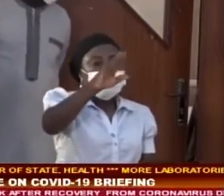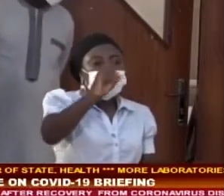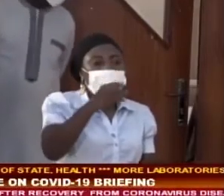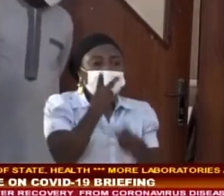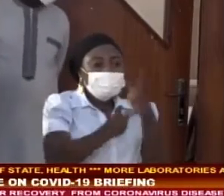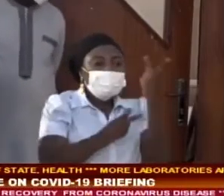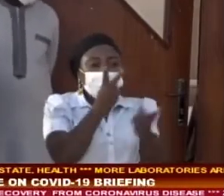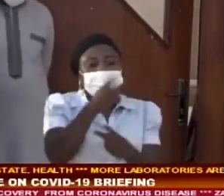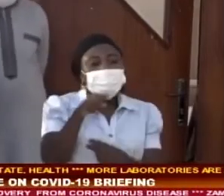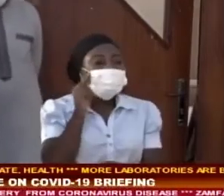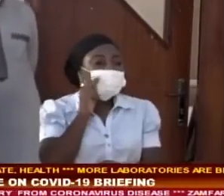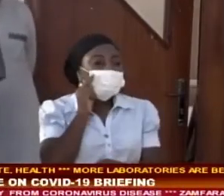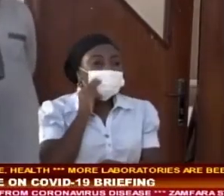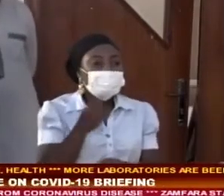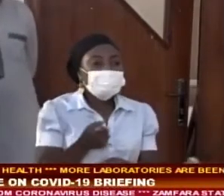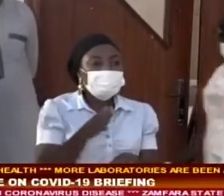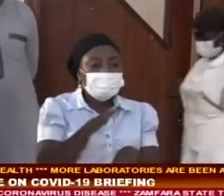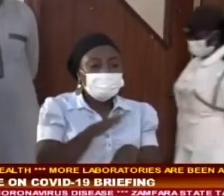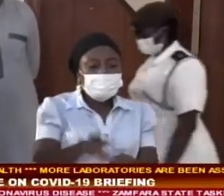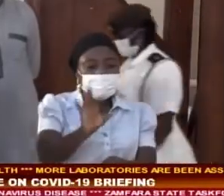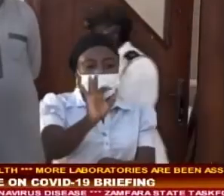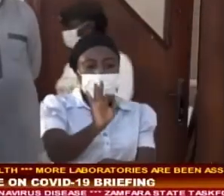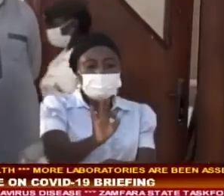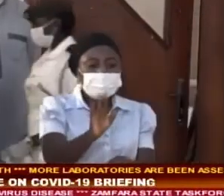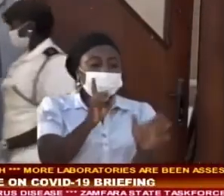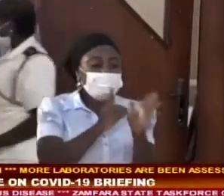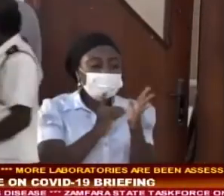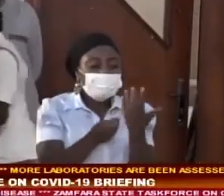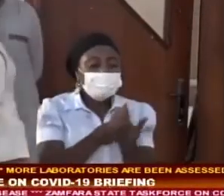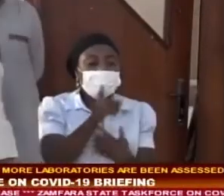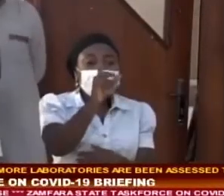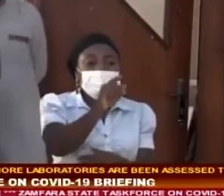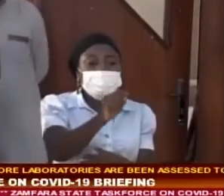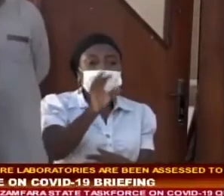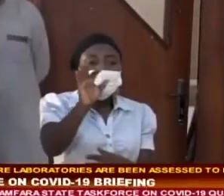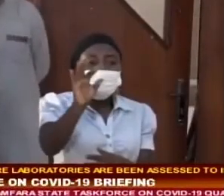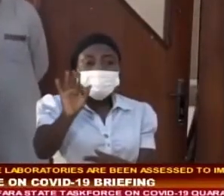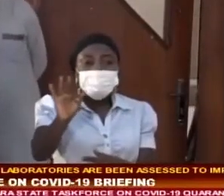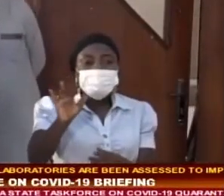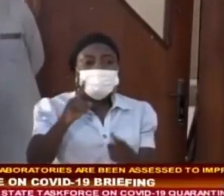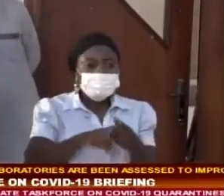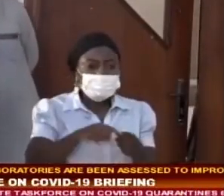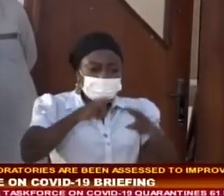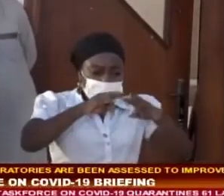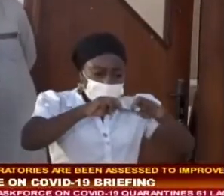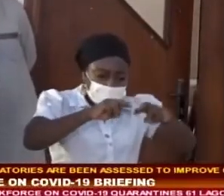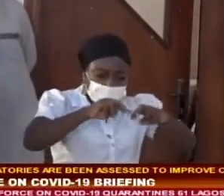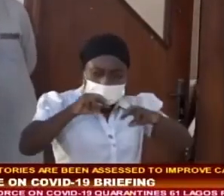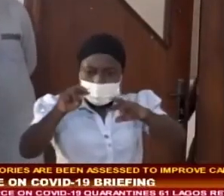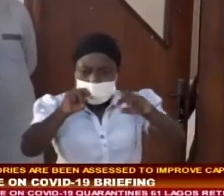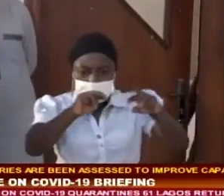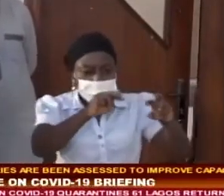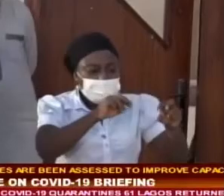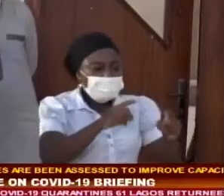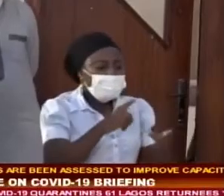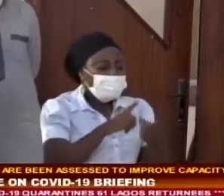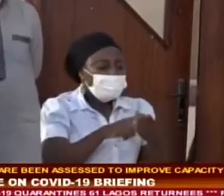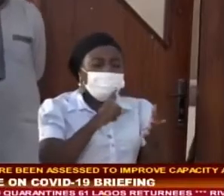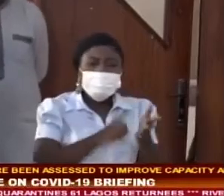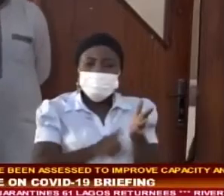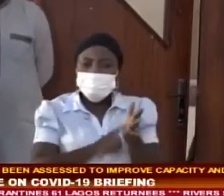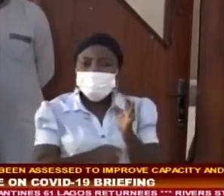visited Nigeria on the 9th December 2019 to conduct critical analysis and verify the accuracy of